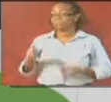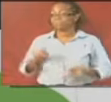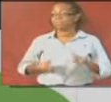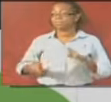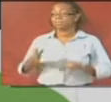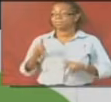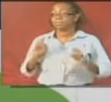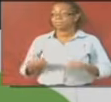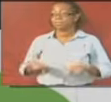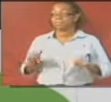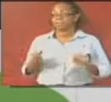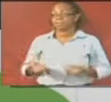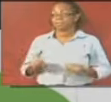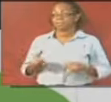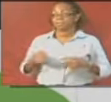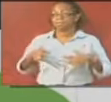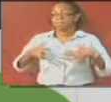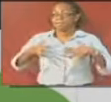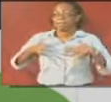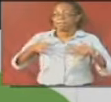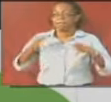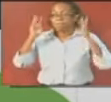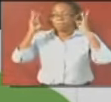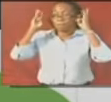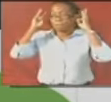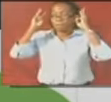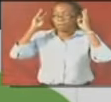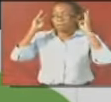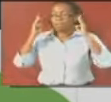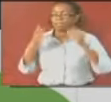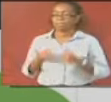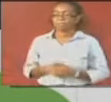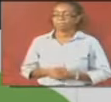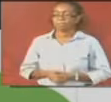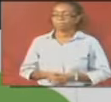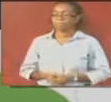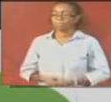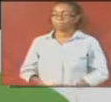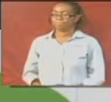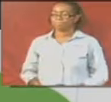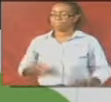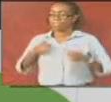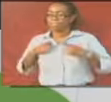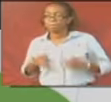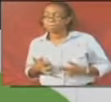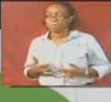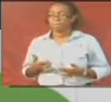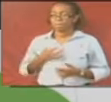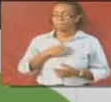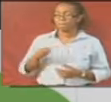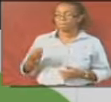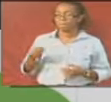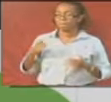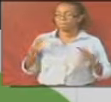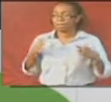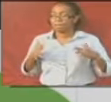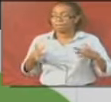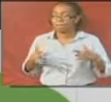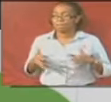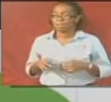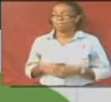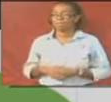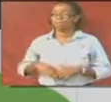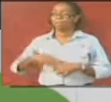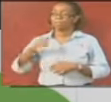scores which also require clinical attention. Anxiety and depression were found to be higher in younger adults and less